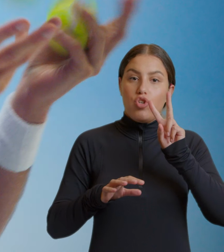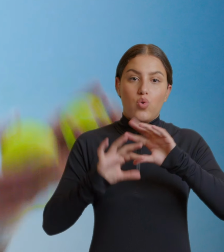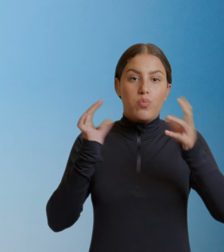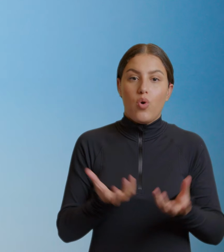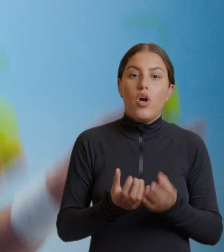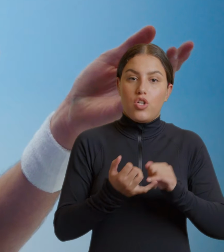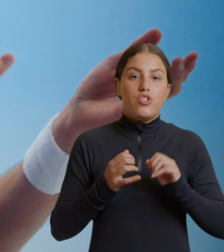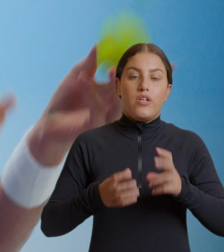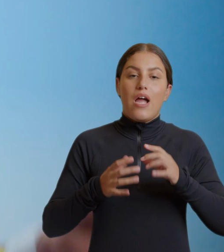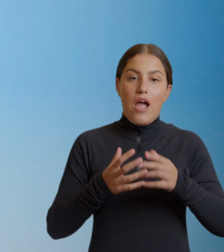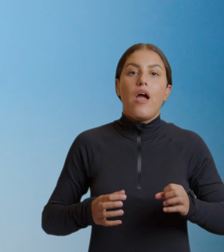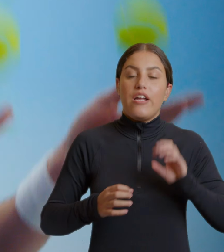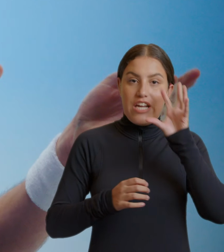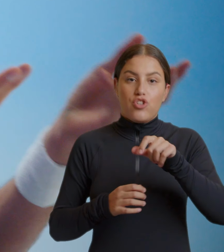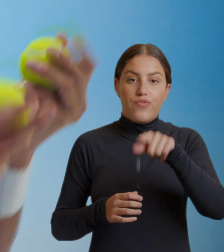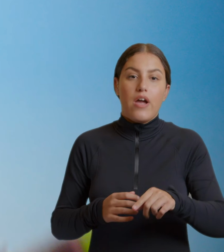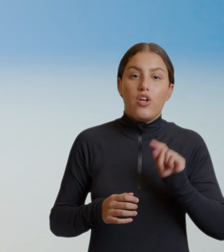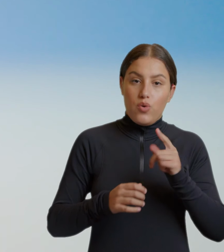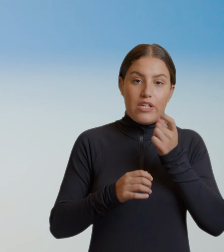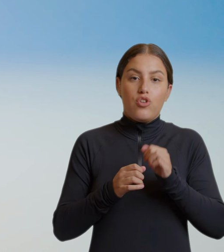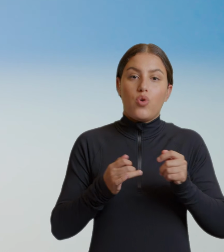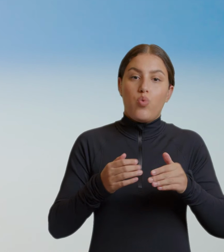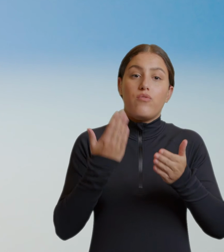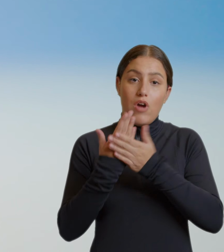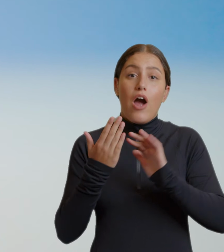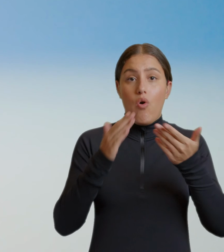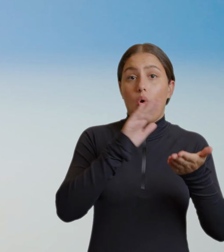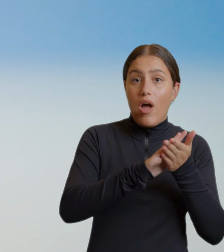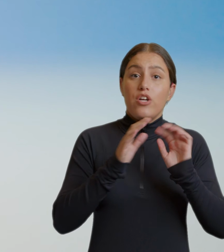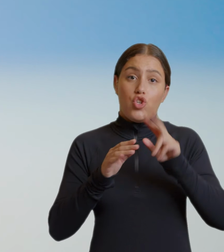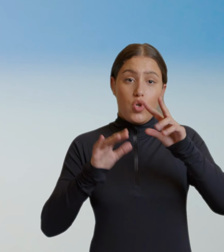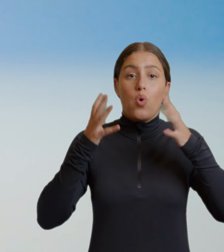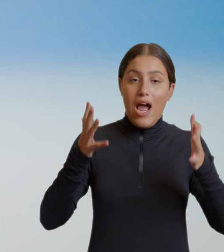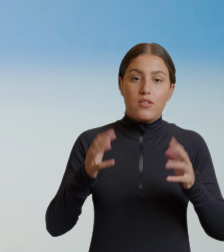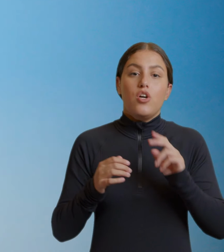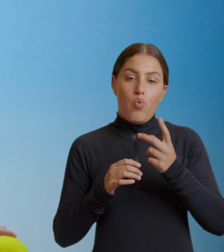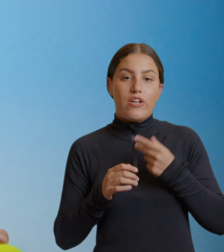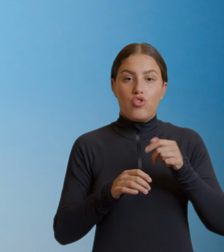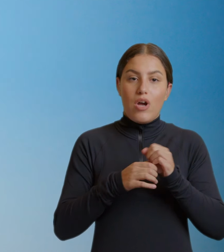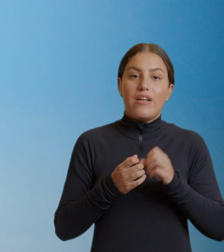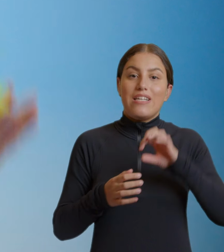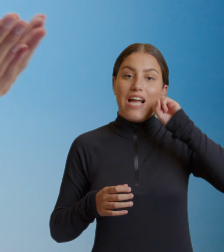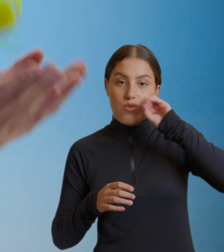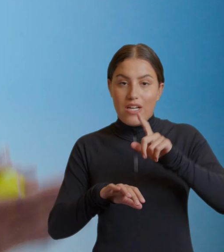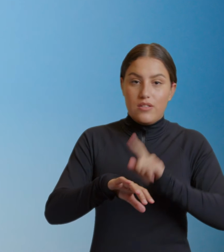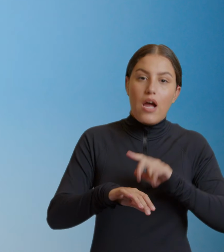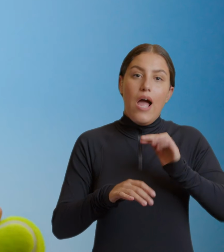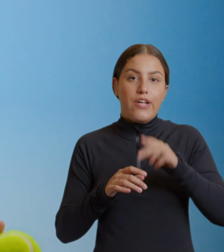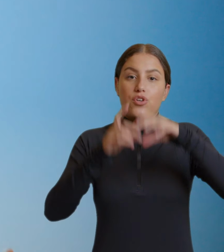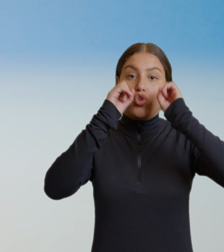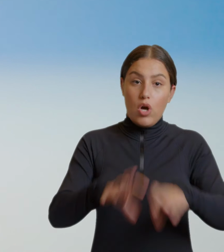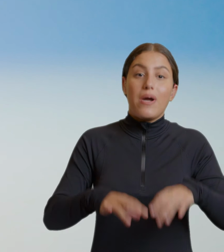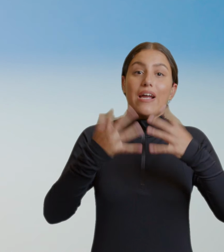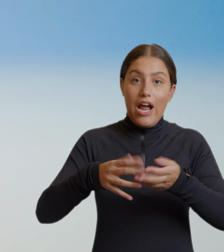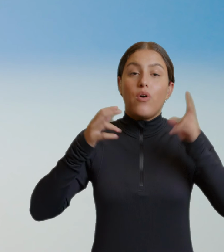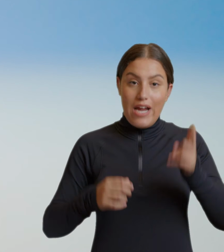throwing two balls simultaneously in the air and catching them again. You can do it with your right hand. You can do it with your left hand. You can do it also with two hands. Let's